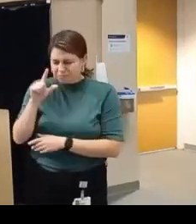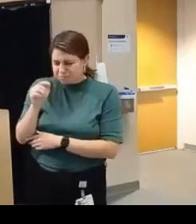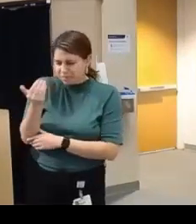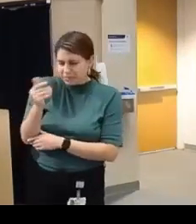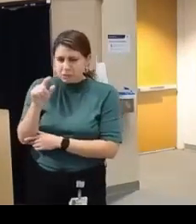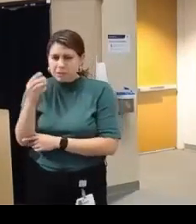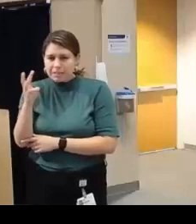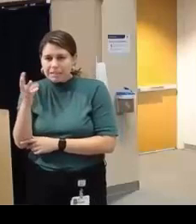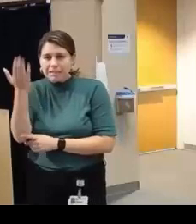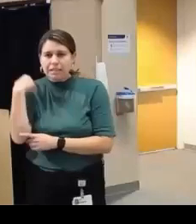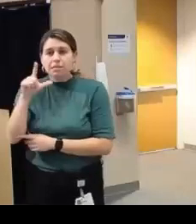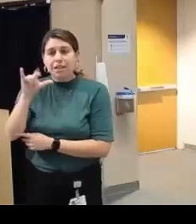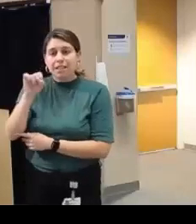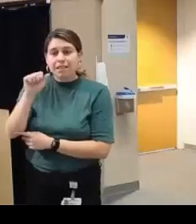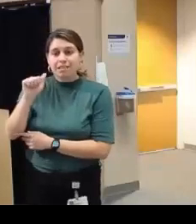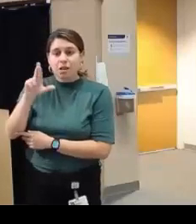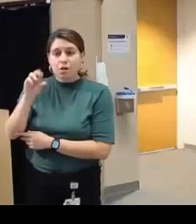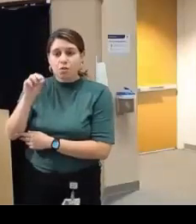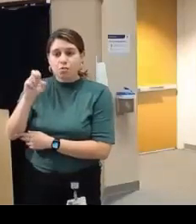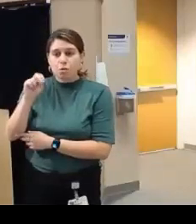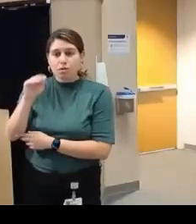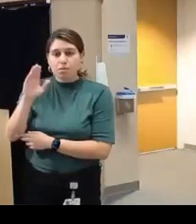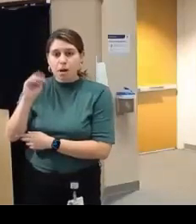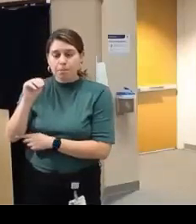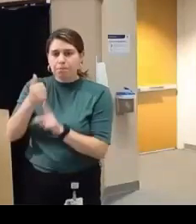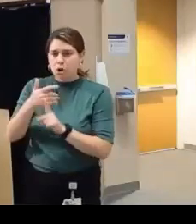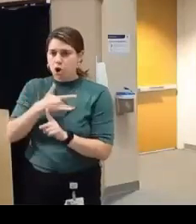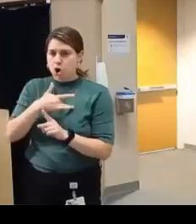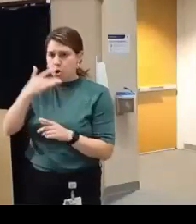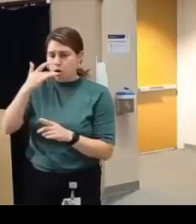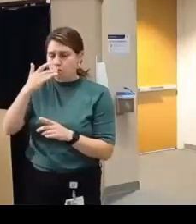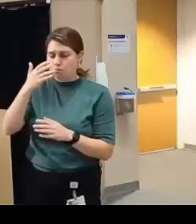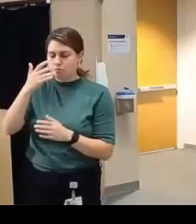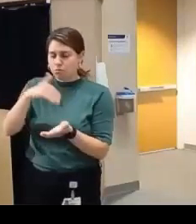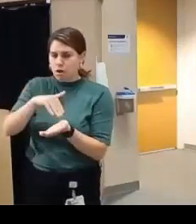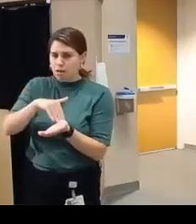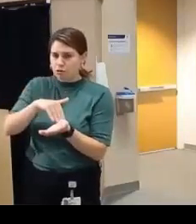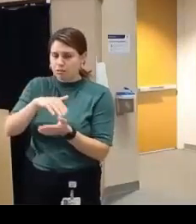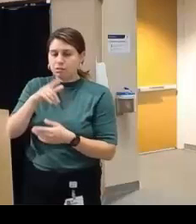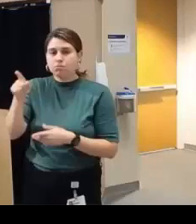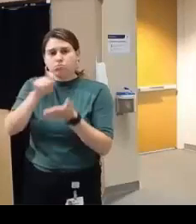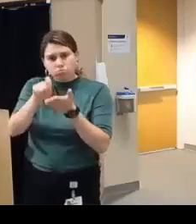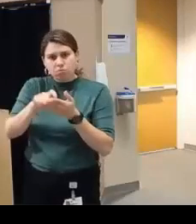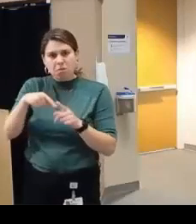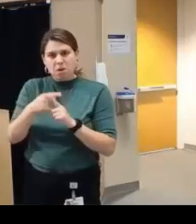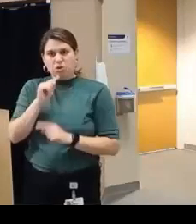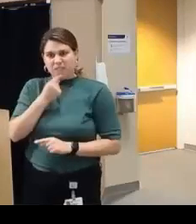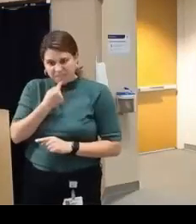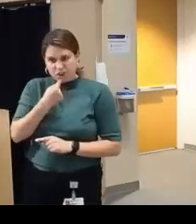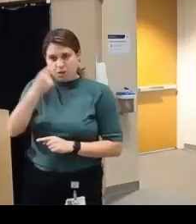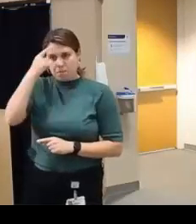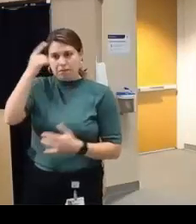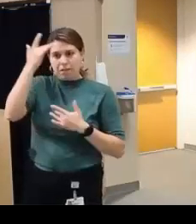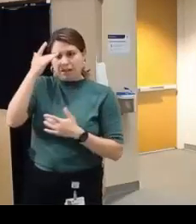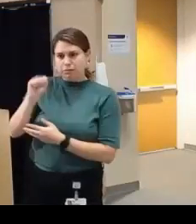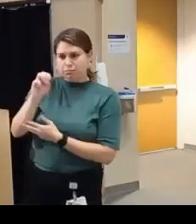16, around there, Lisa Rosenbaum, who's a cardiologist, wrote a series of papers about severe mental illness and the mortality gap.